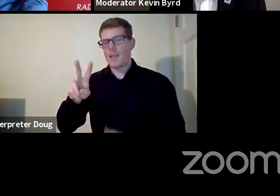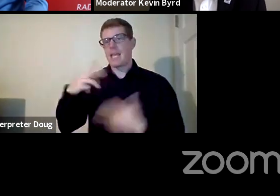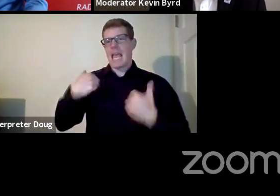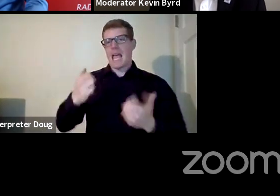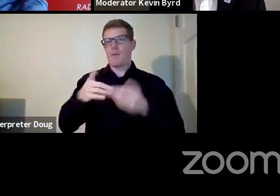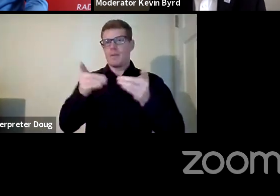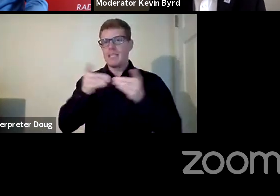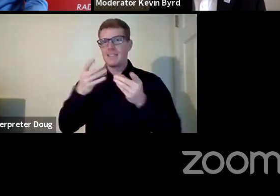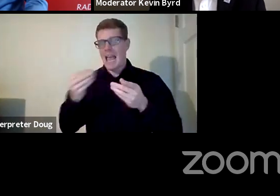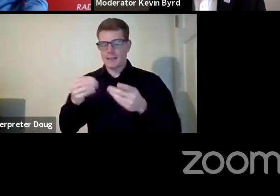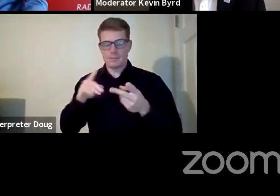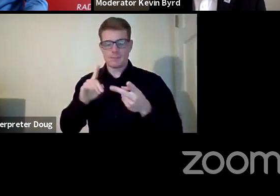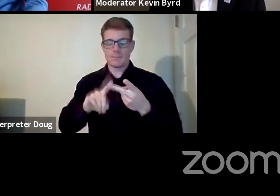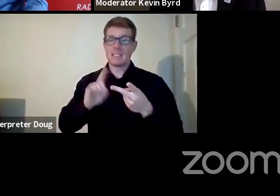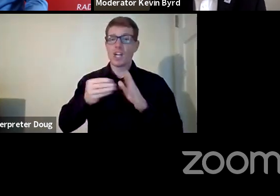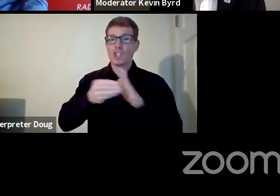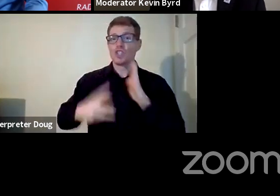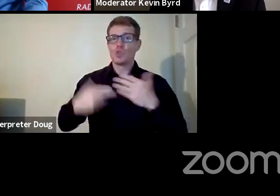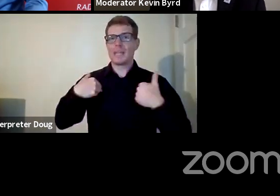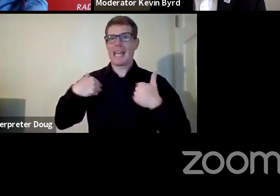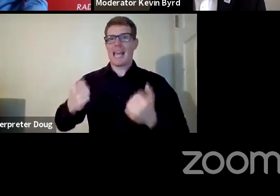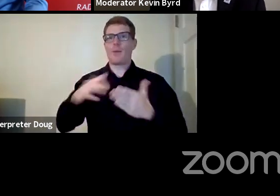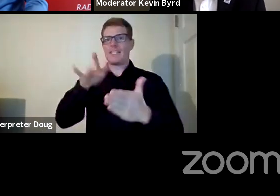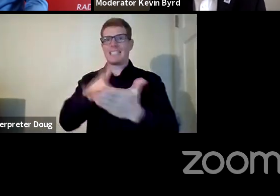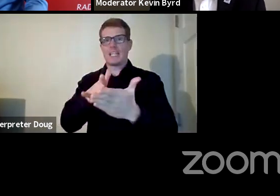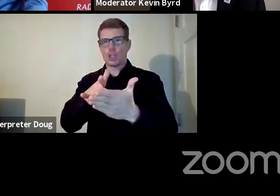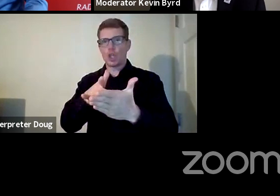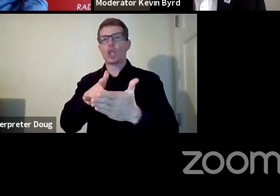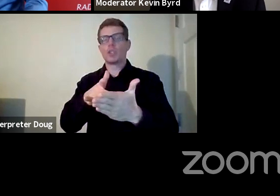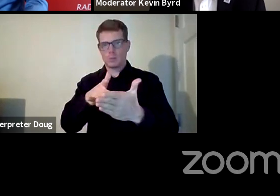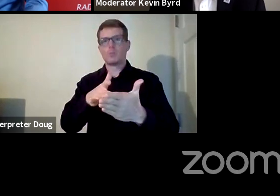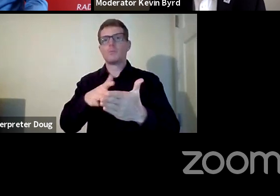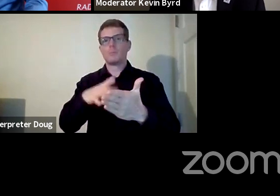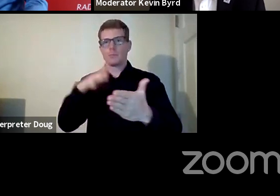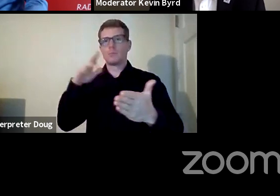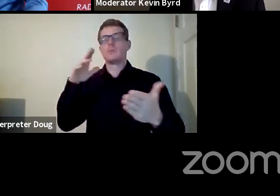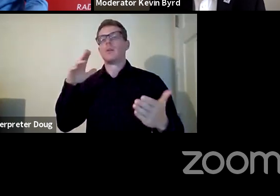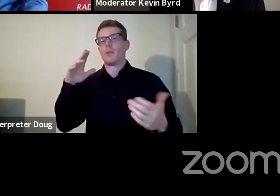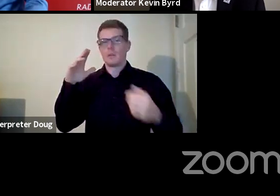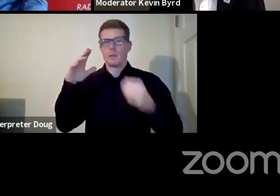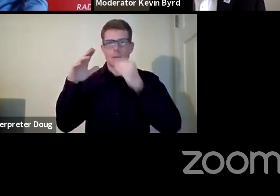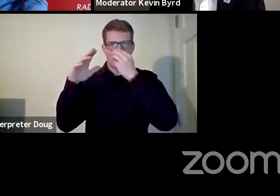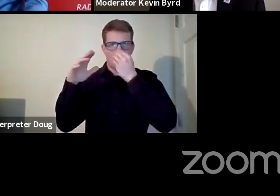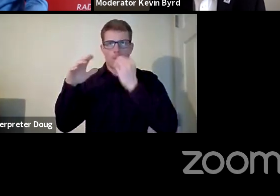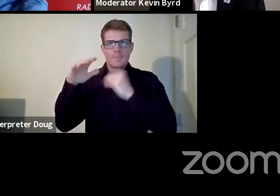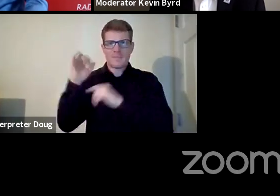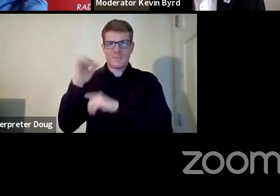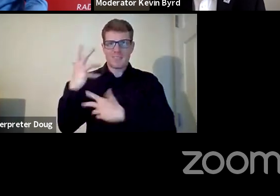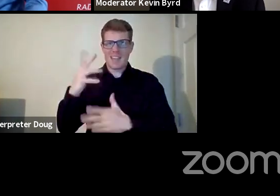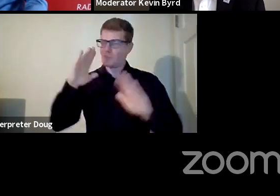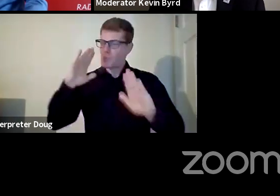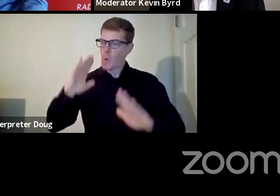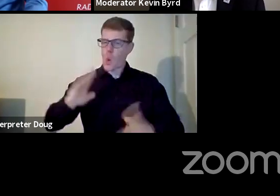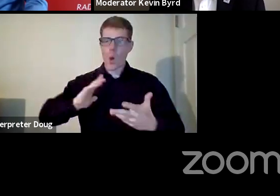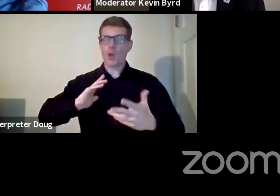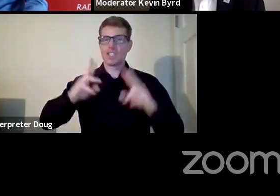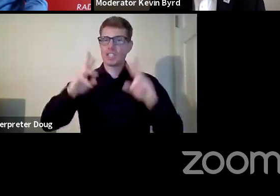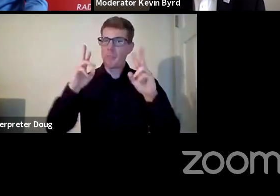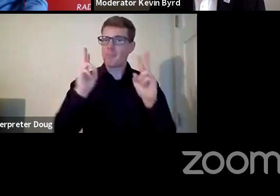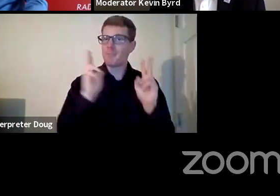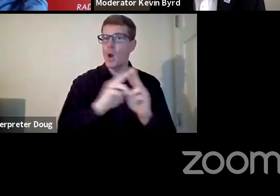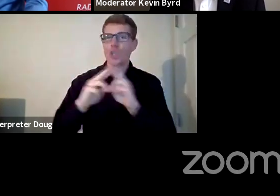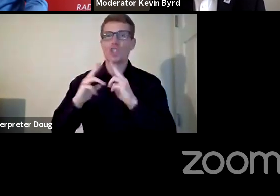Center, Health Center. And that has turned out to be a great partnership. It's a daily communication. Where do we need the tests? Where do we